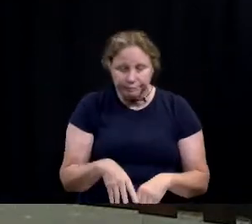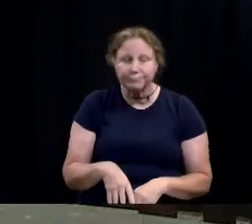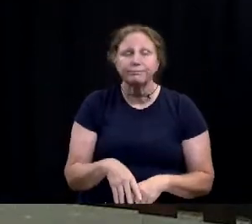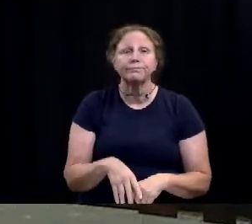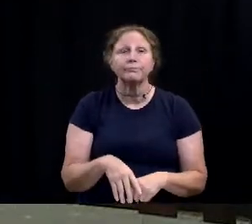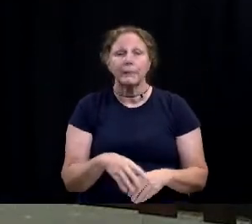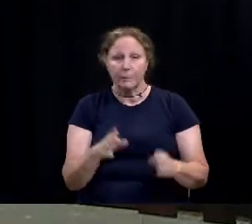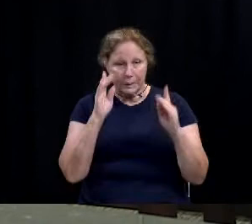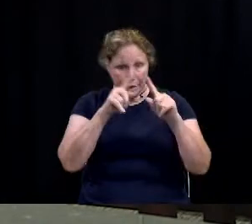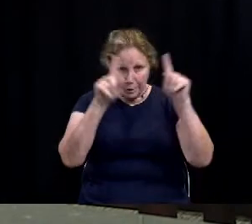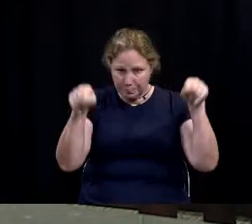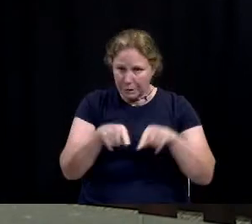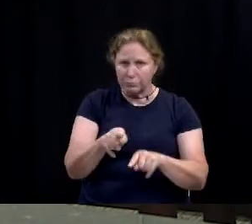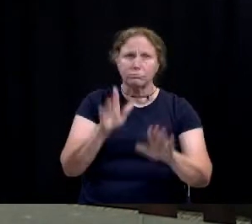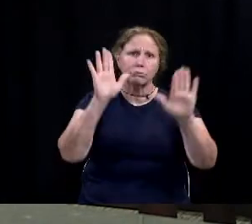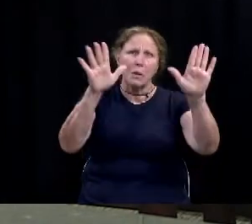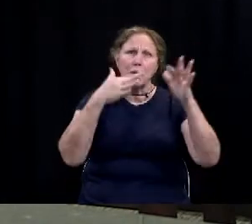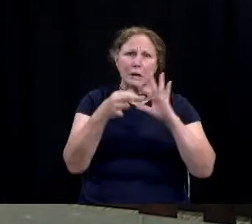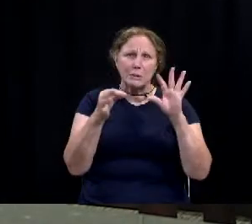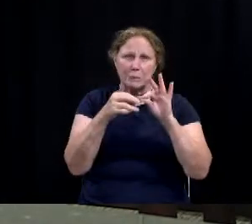your monitors. We have some great things to talk about.